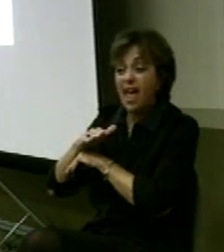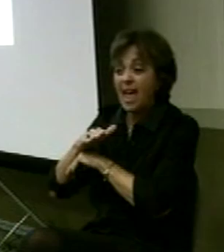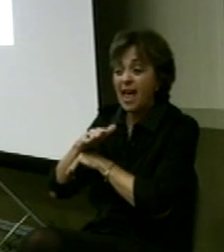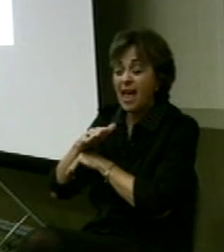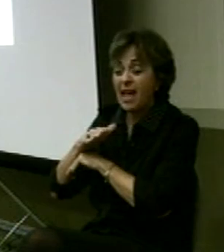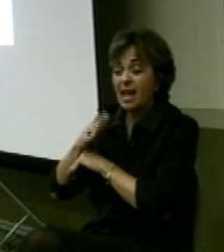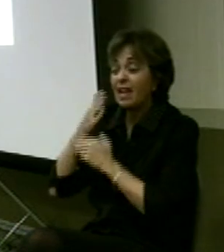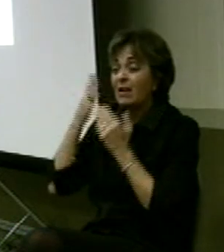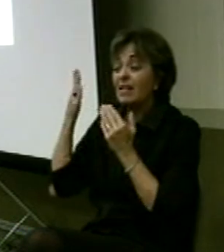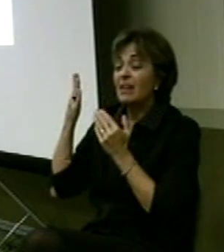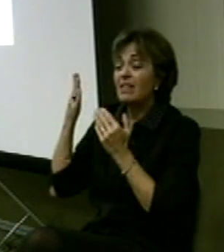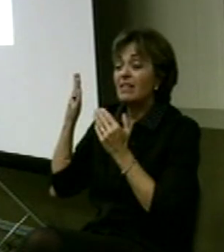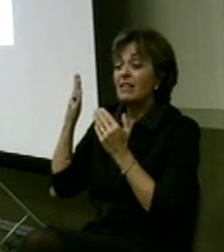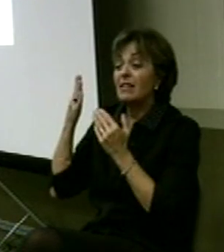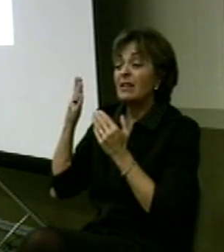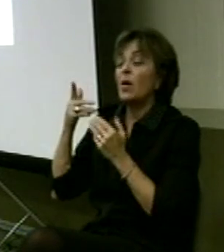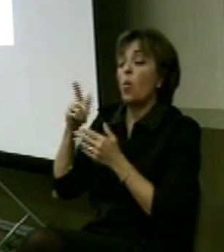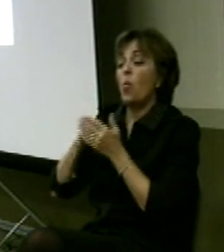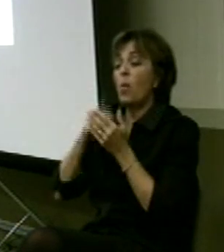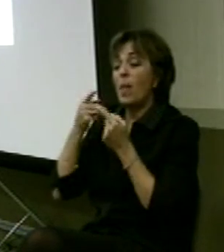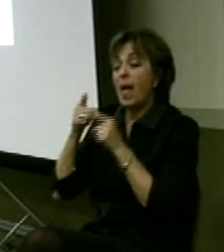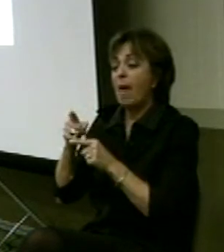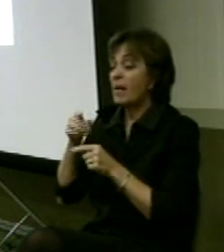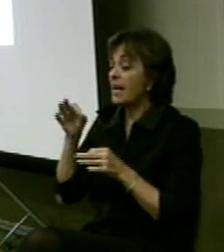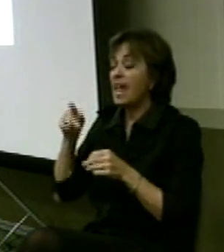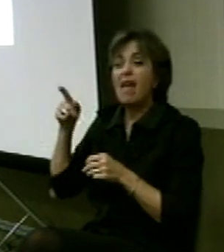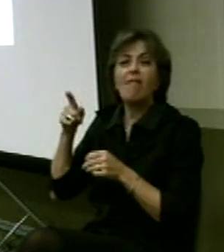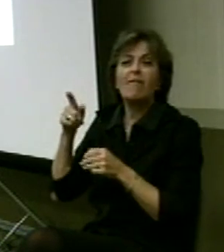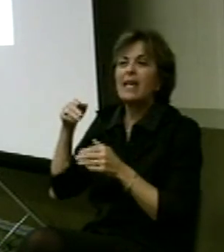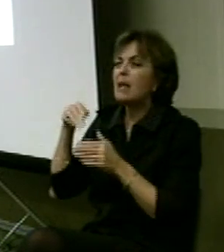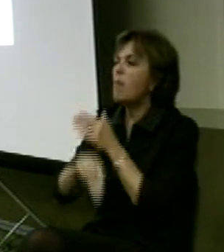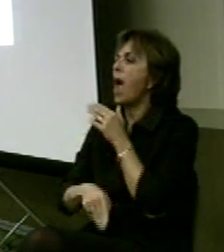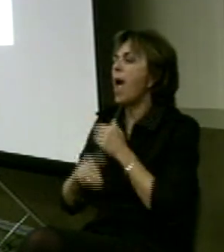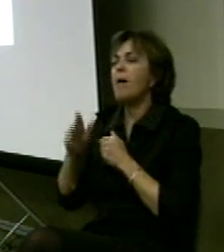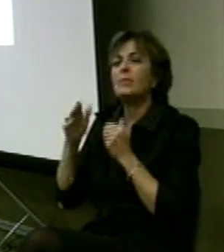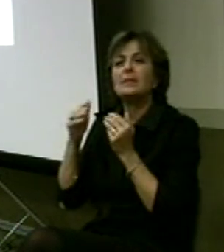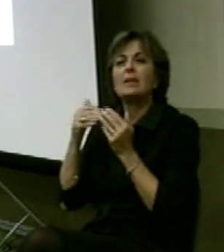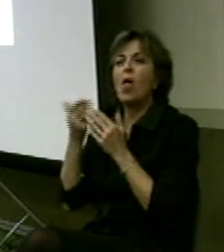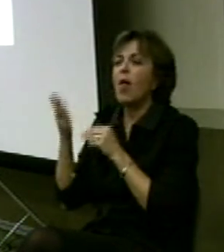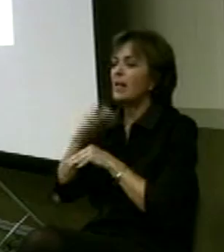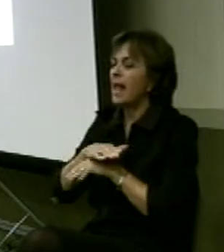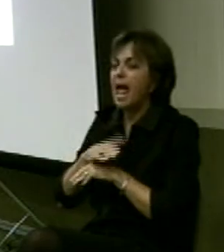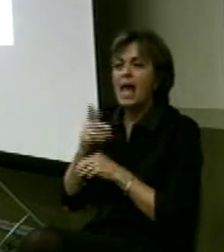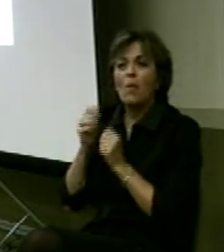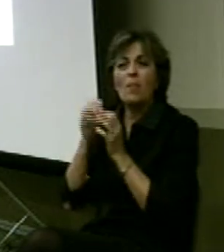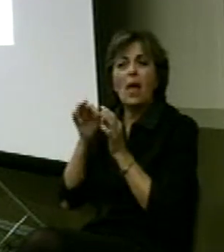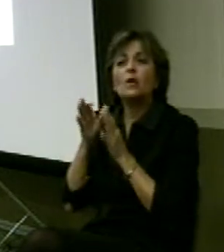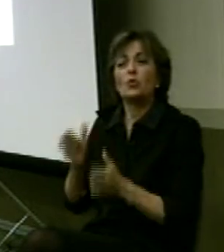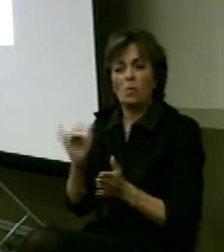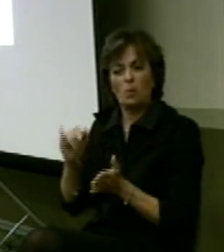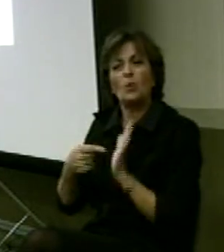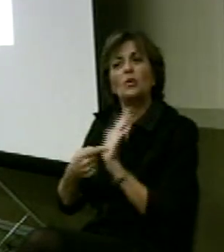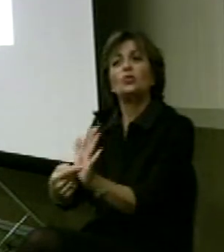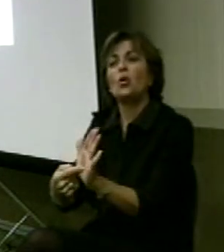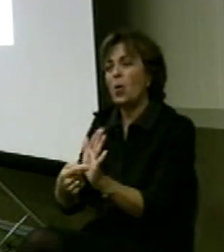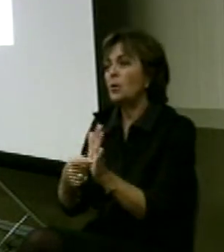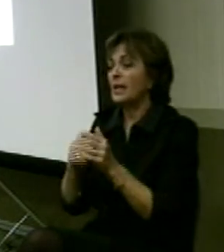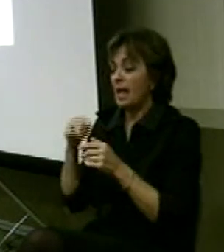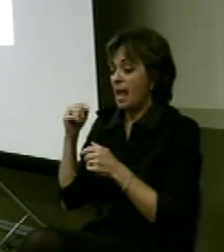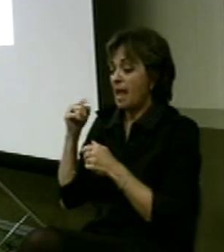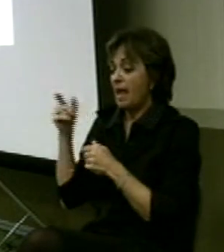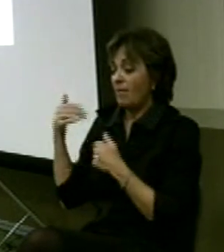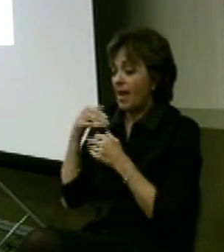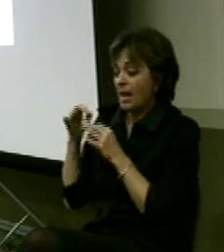But if that kid bombs all day, that's simple. That's a simple thing to present. He had the interpreter. This was